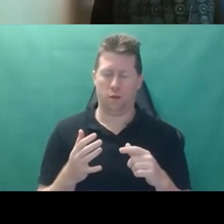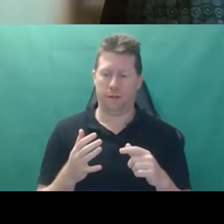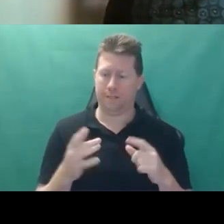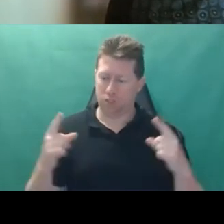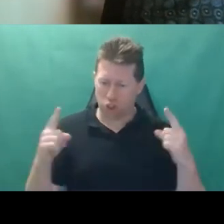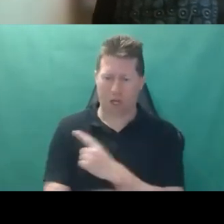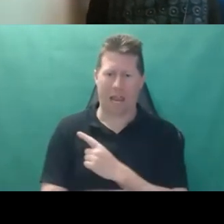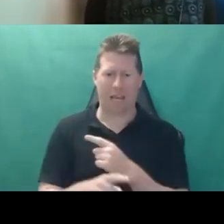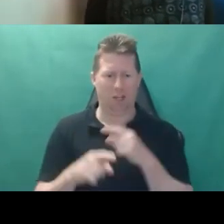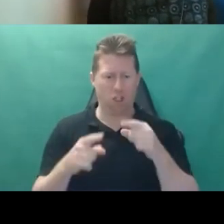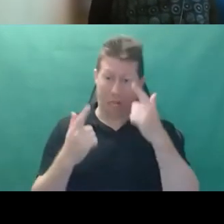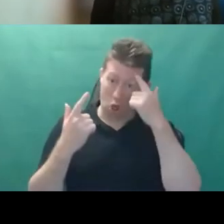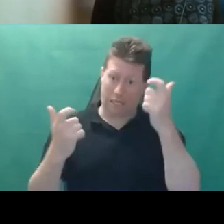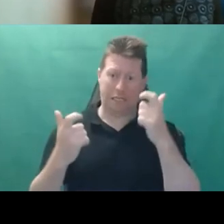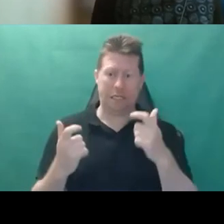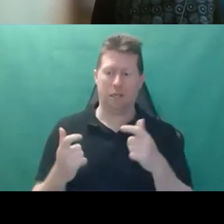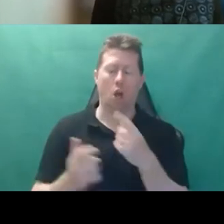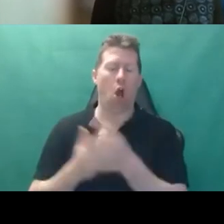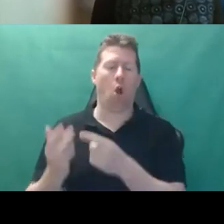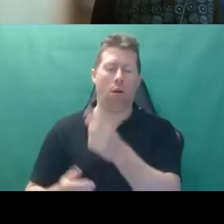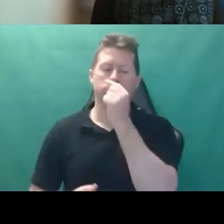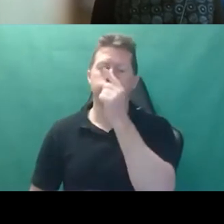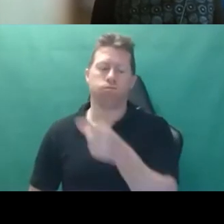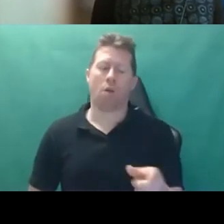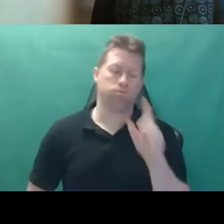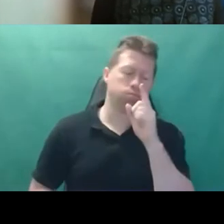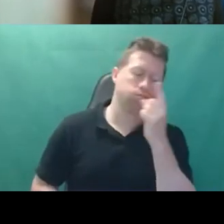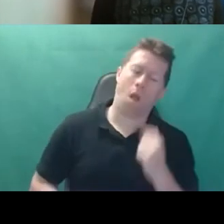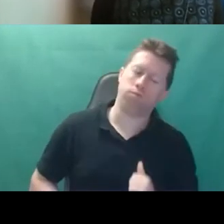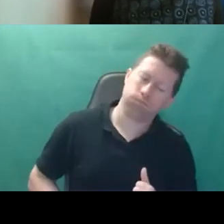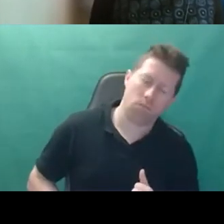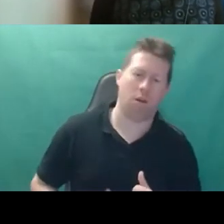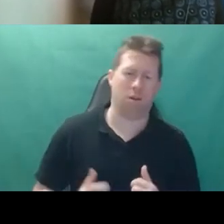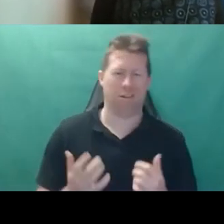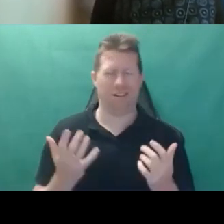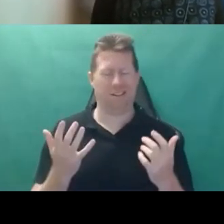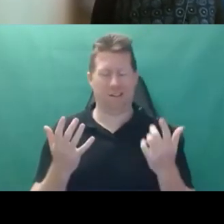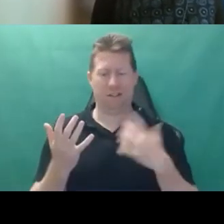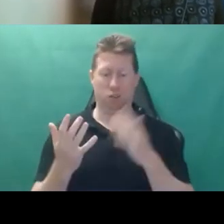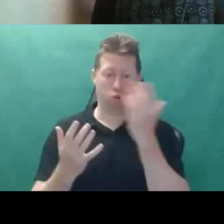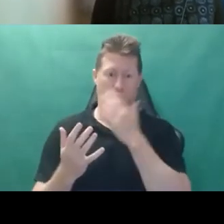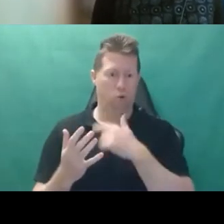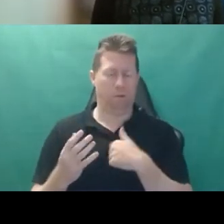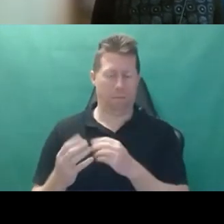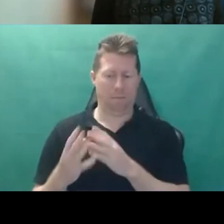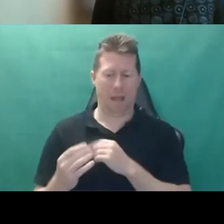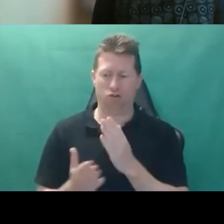ableism that's still kind of embedded in school structures. I hope that makes sense, but, you know, my passion is to really,